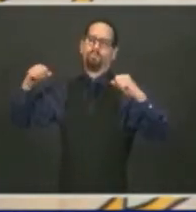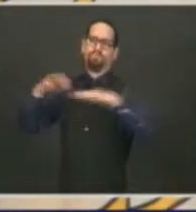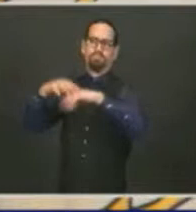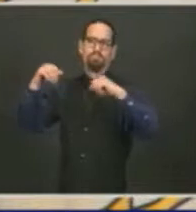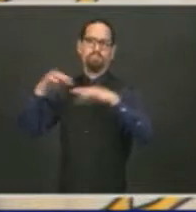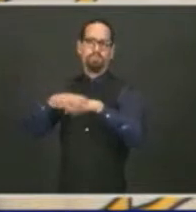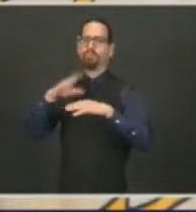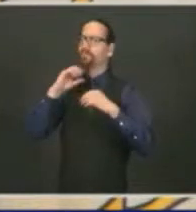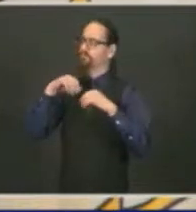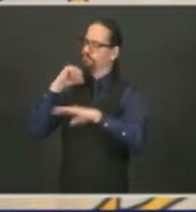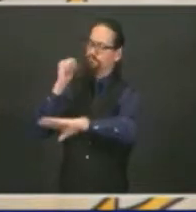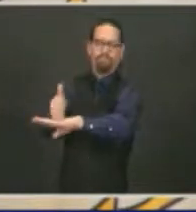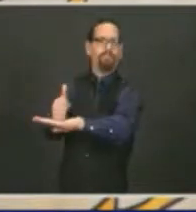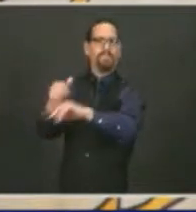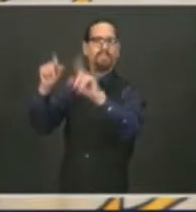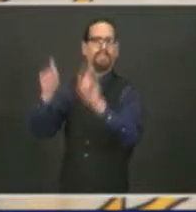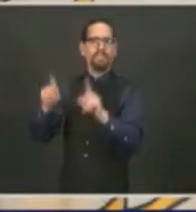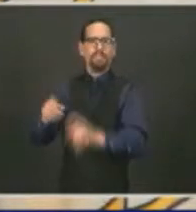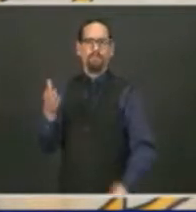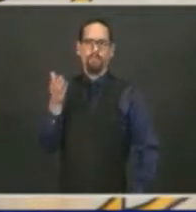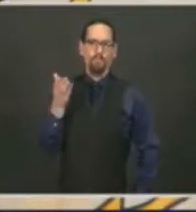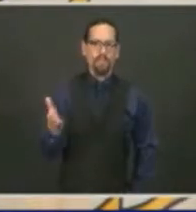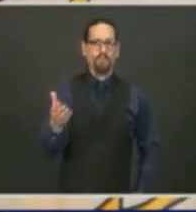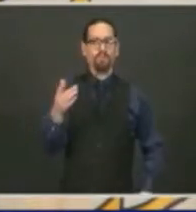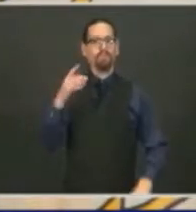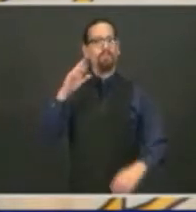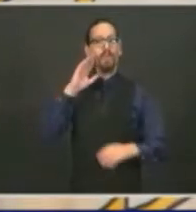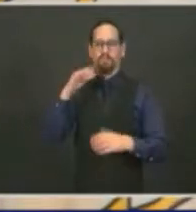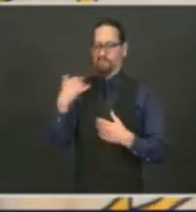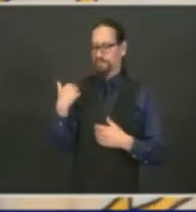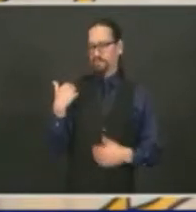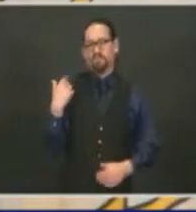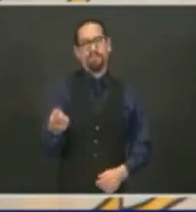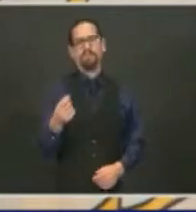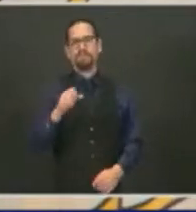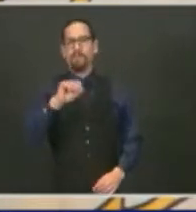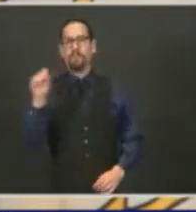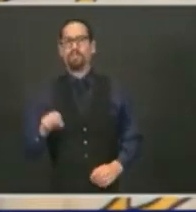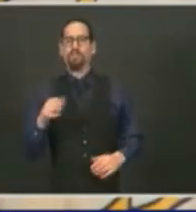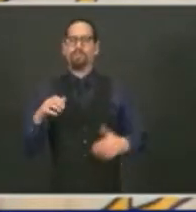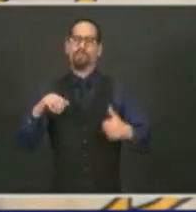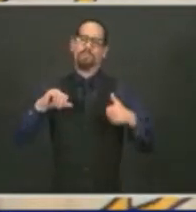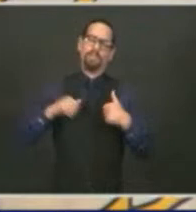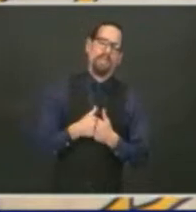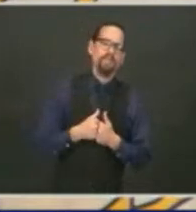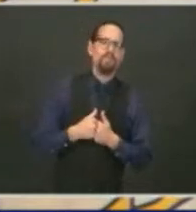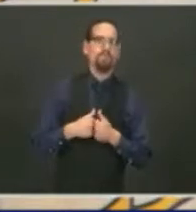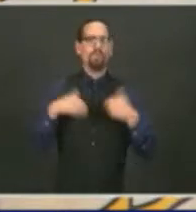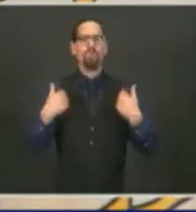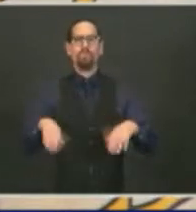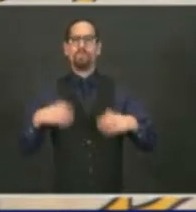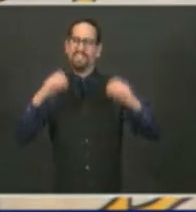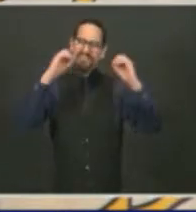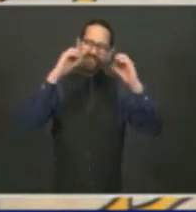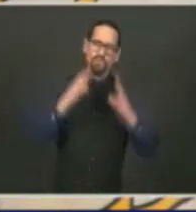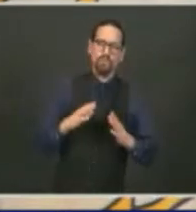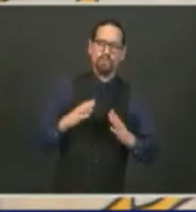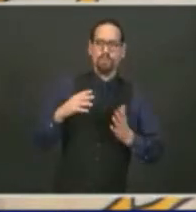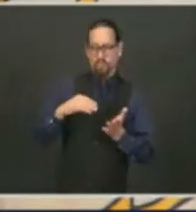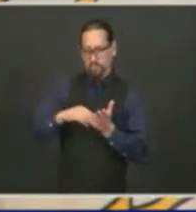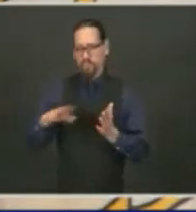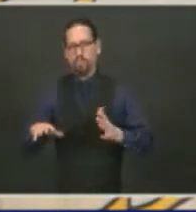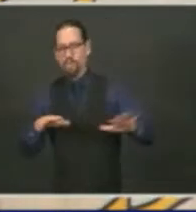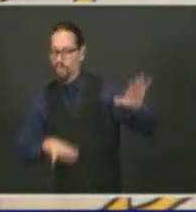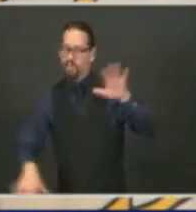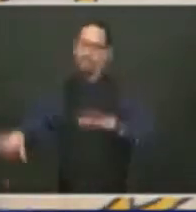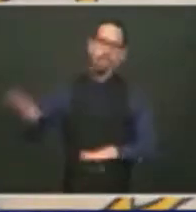thank teachers, students, parents, superintendents, and principals. I hope that this testing gives teachers and